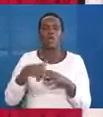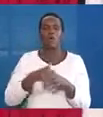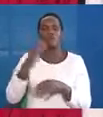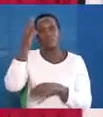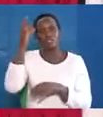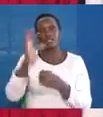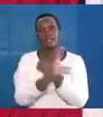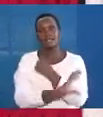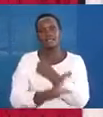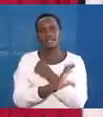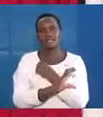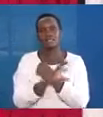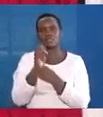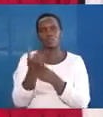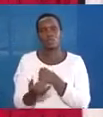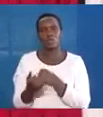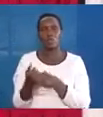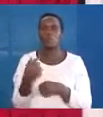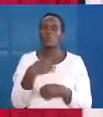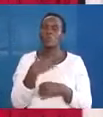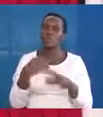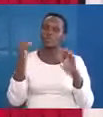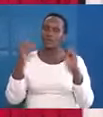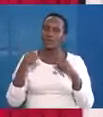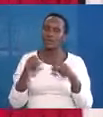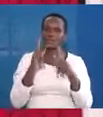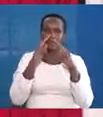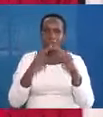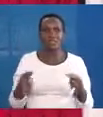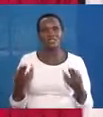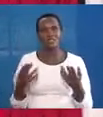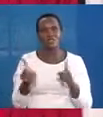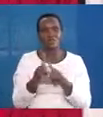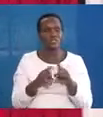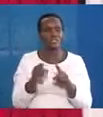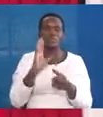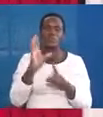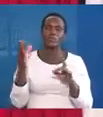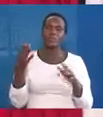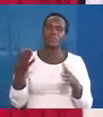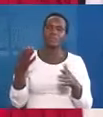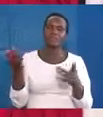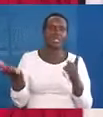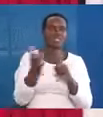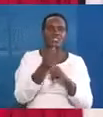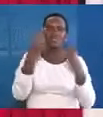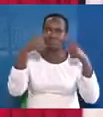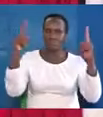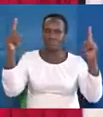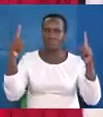BBI, fellow Kenyans, is a bridge to peace. It is a bridge to prosperity that every Kenyan